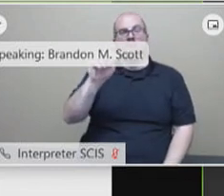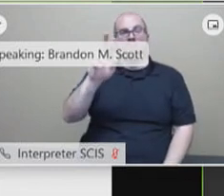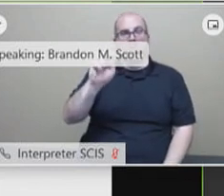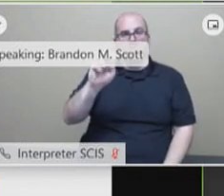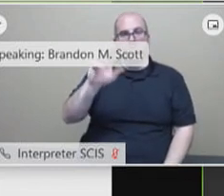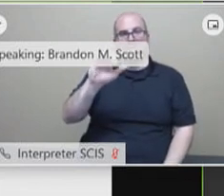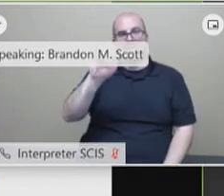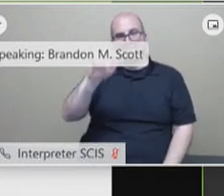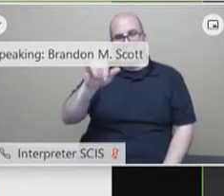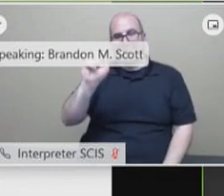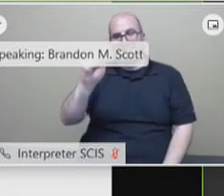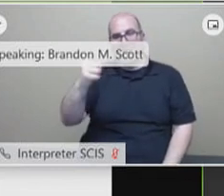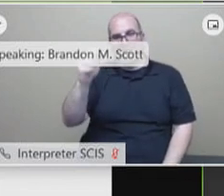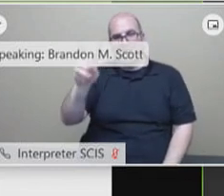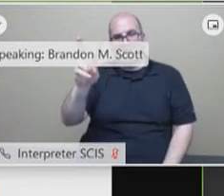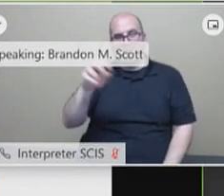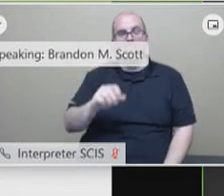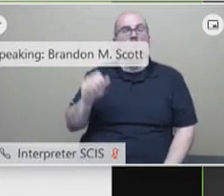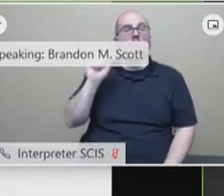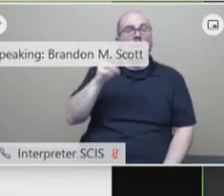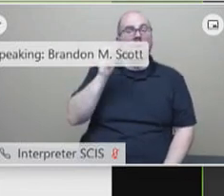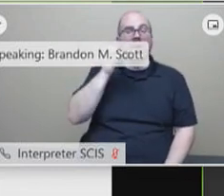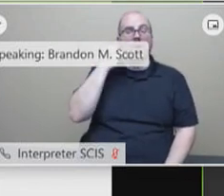budget@baltimorecity.gov, or record a voicemail at